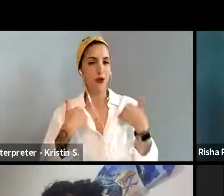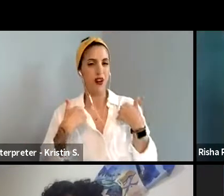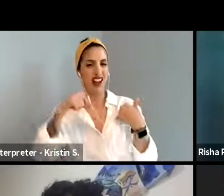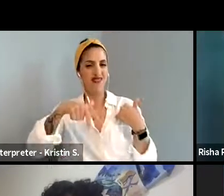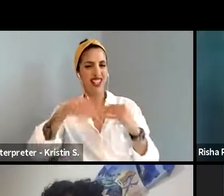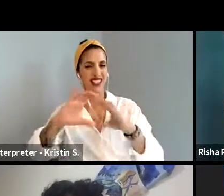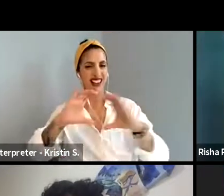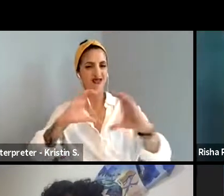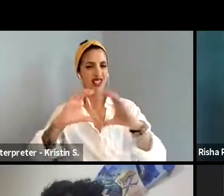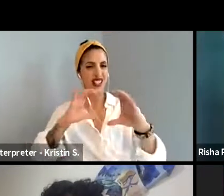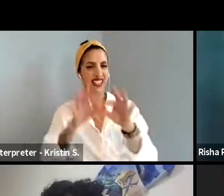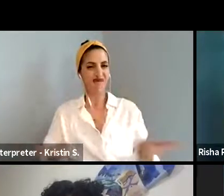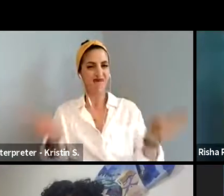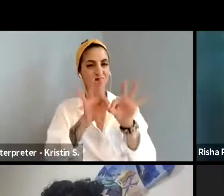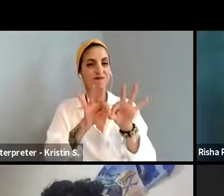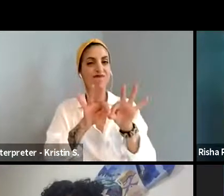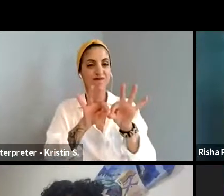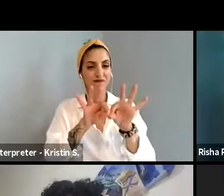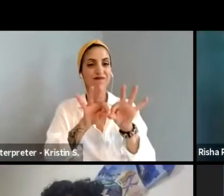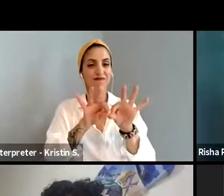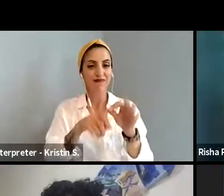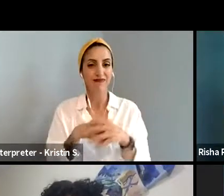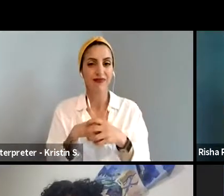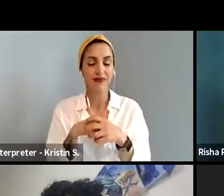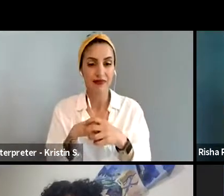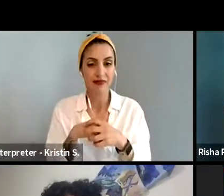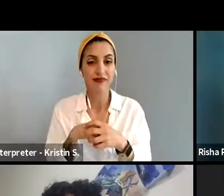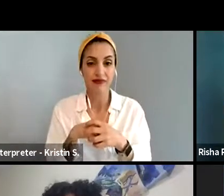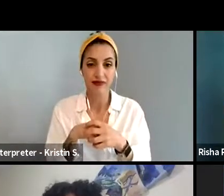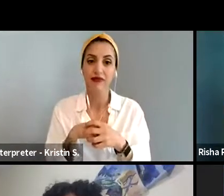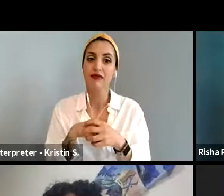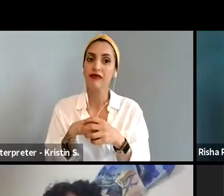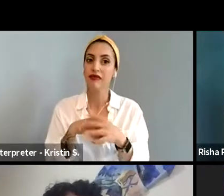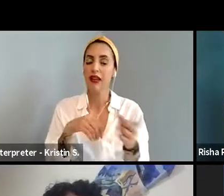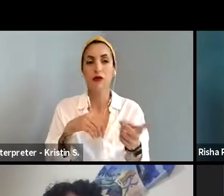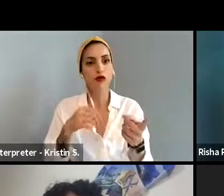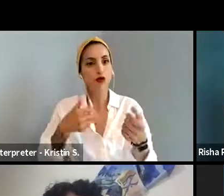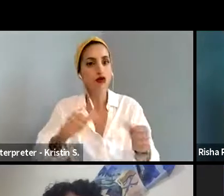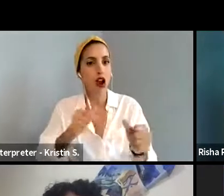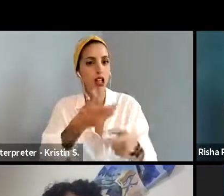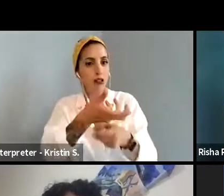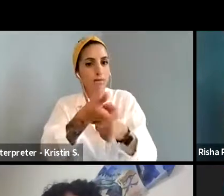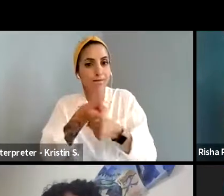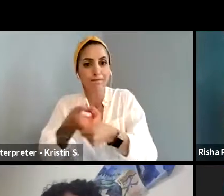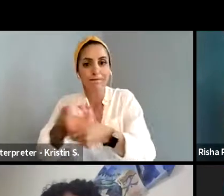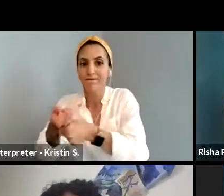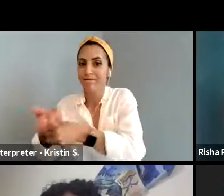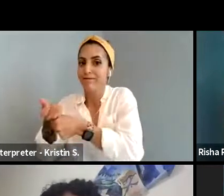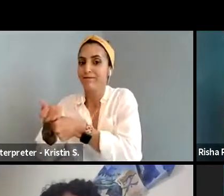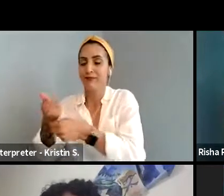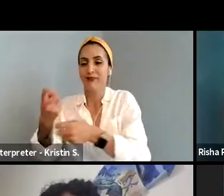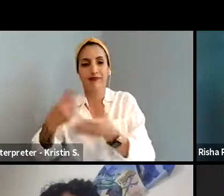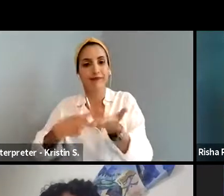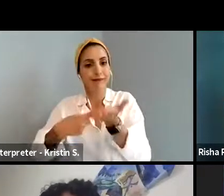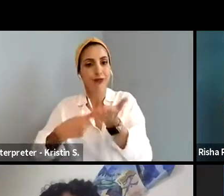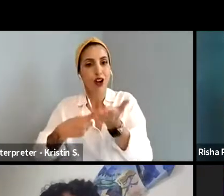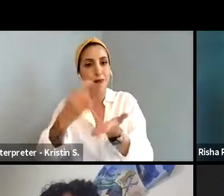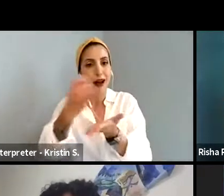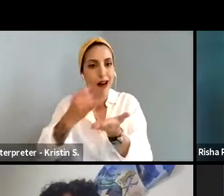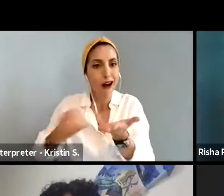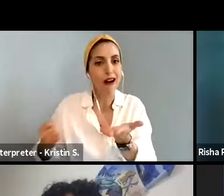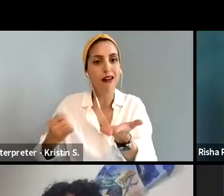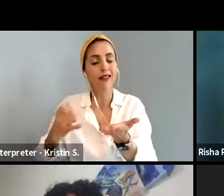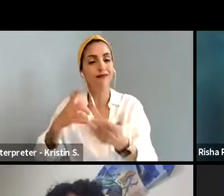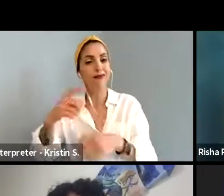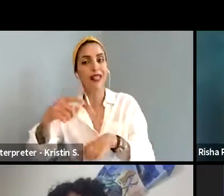happen and continue, and folks needed to be engaged, and art could be a leader in talking about this really